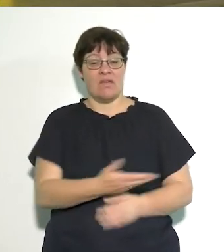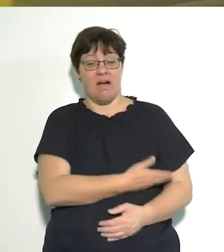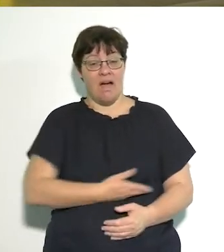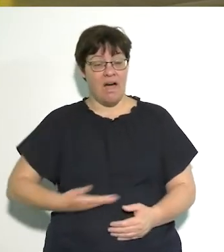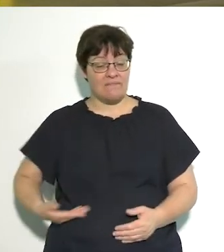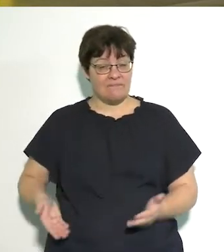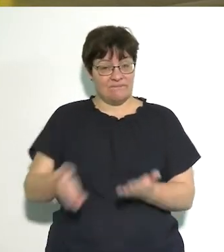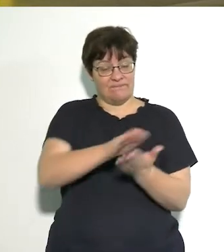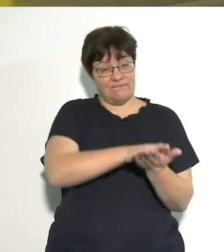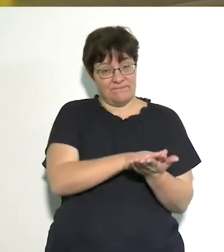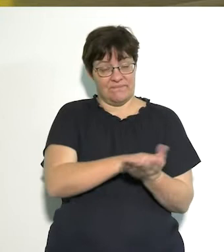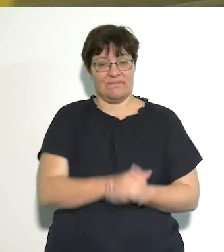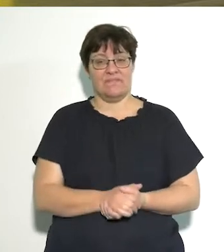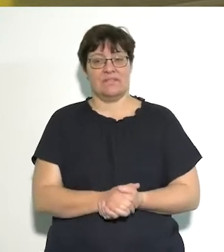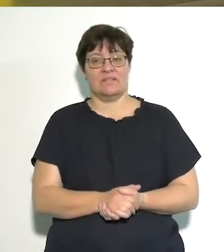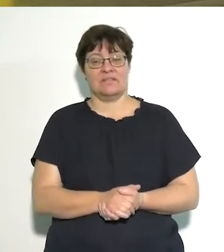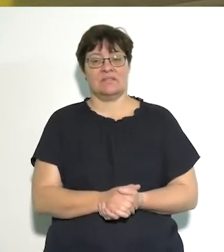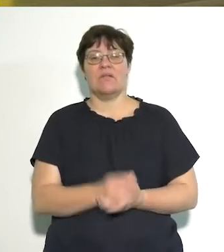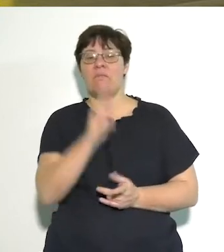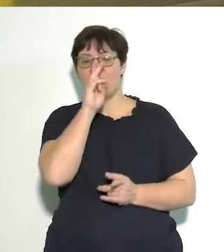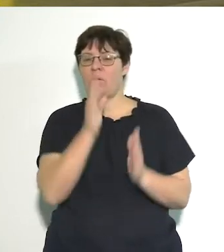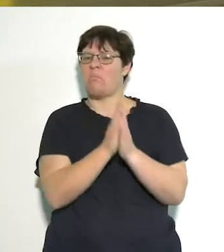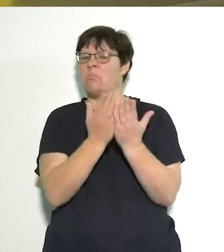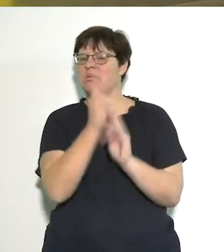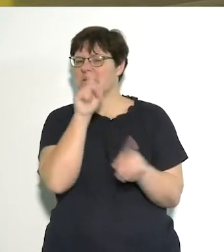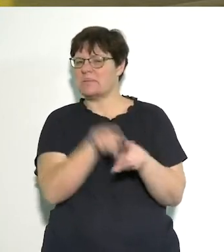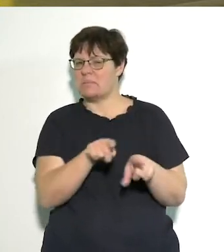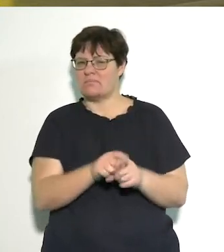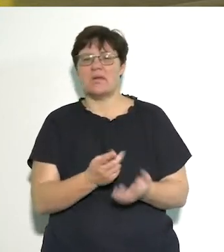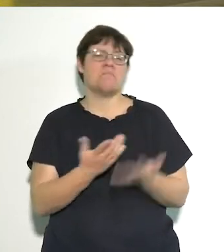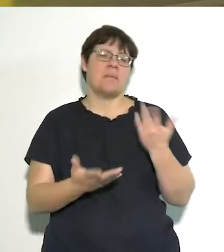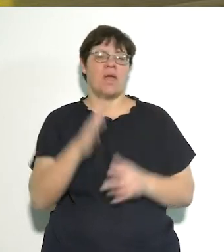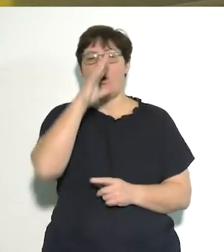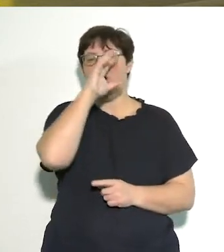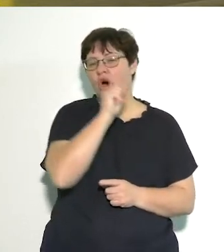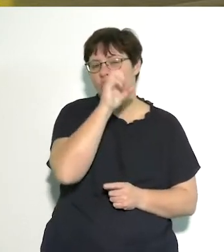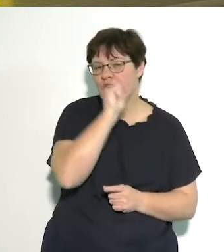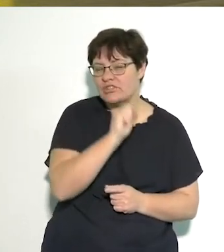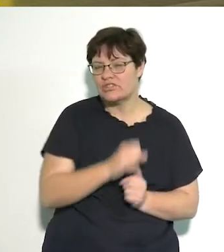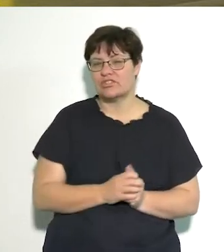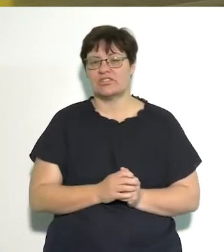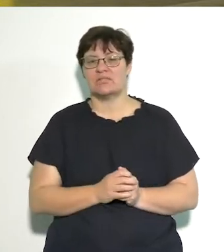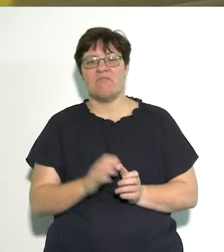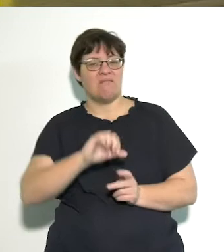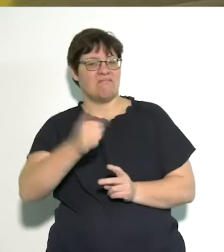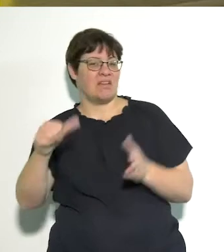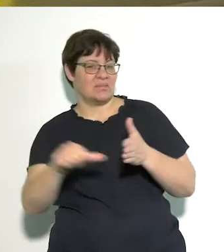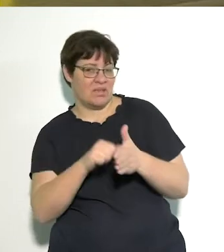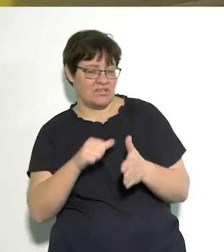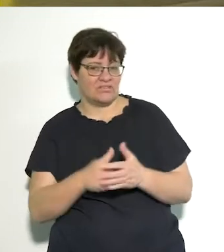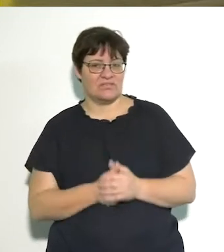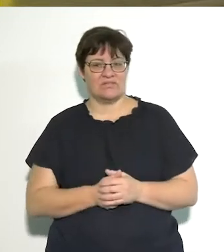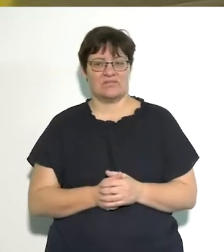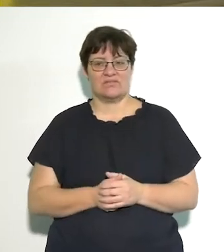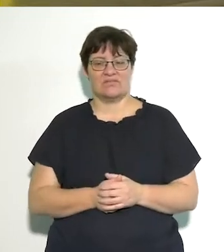And we're going to fold it in half to make a little book. And maybe now I'll use an orange one to make the next